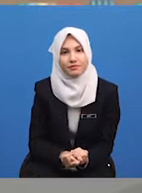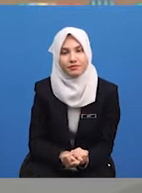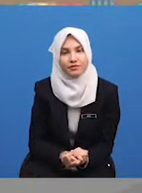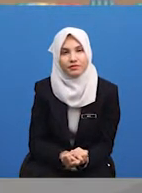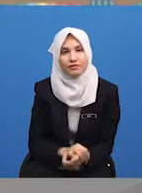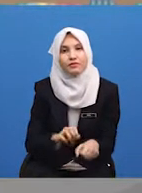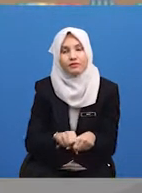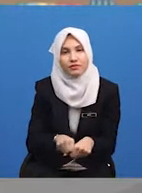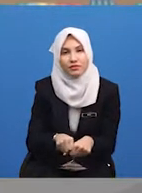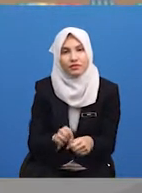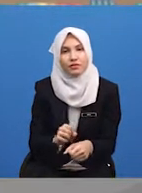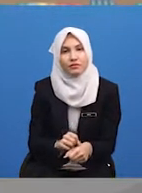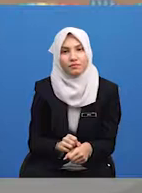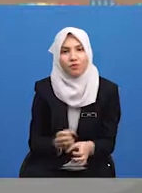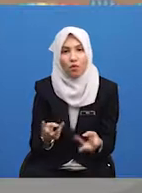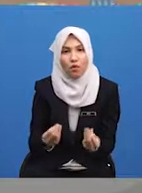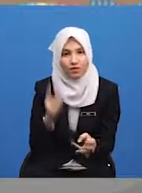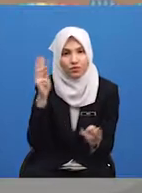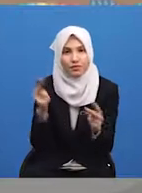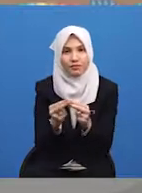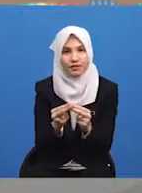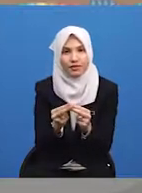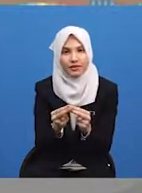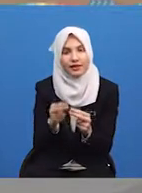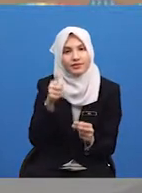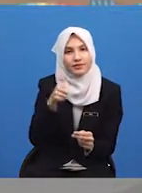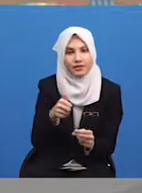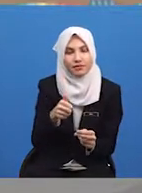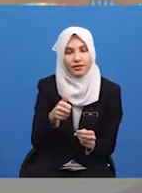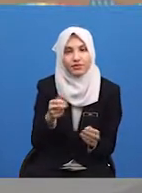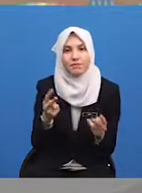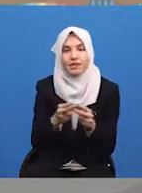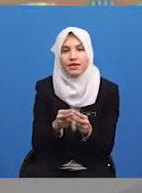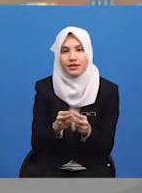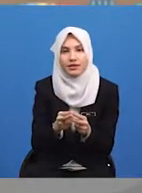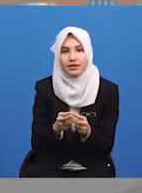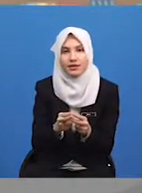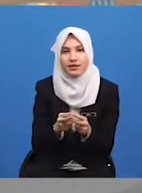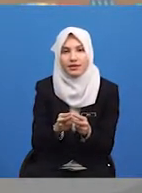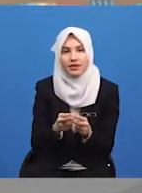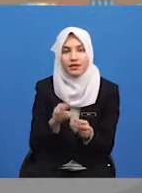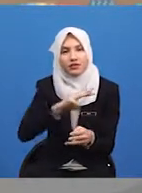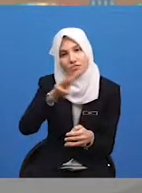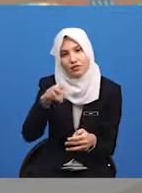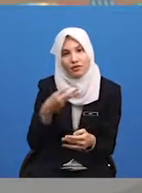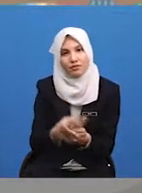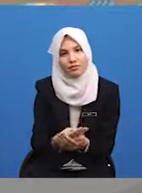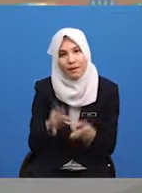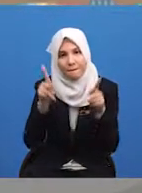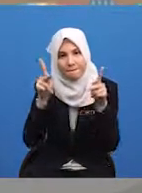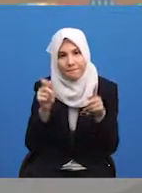still want to meet him, it's best to meet in a public place and to not go alone.